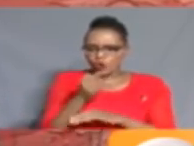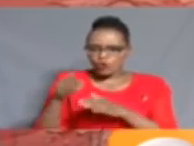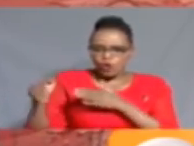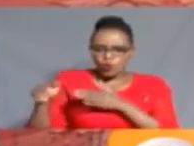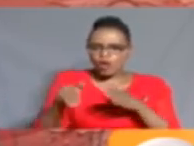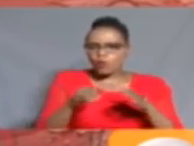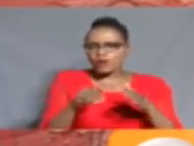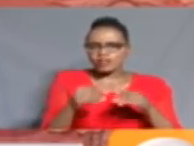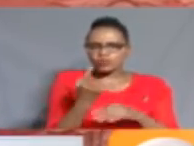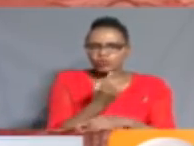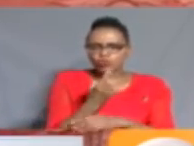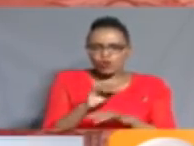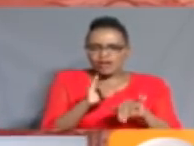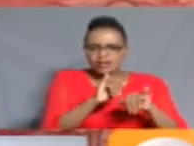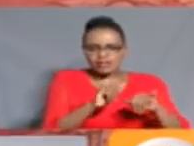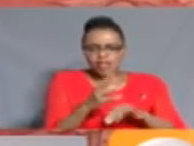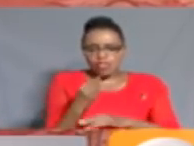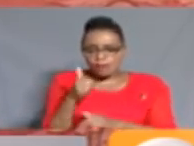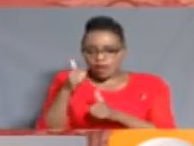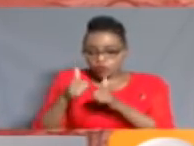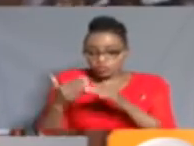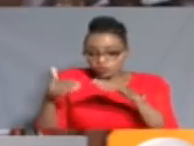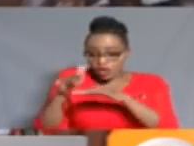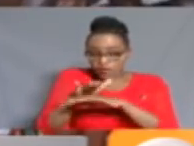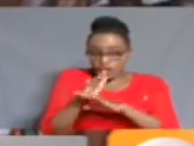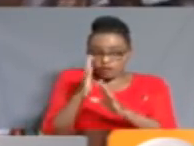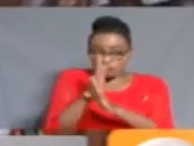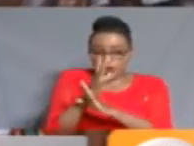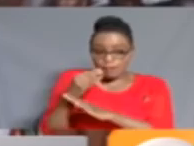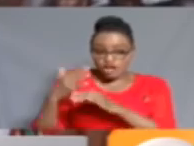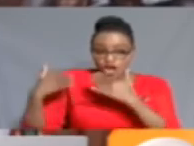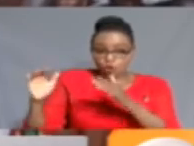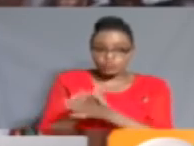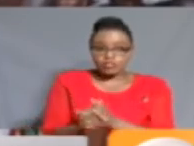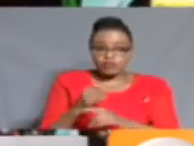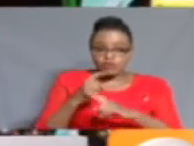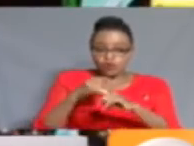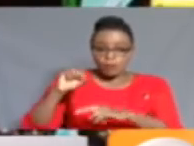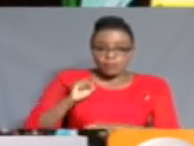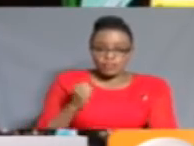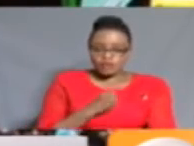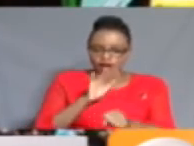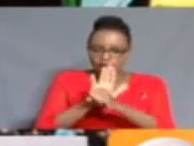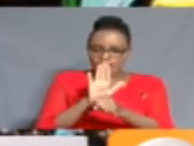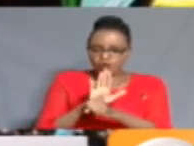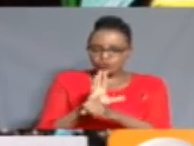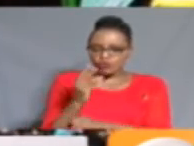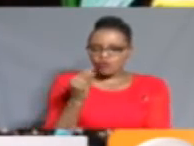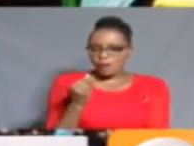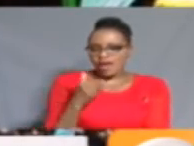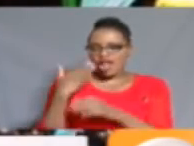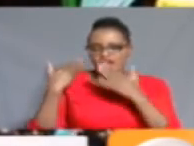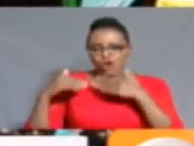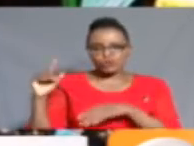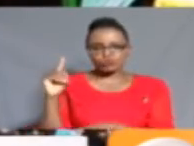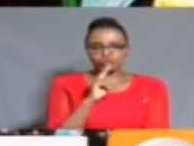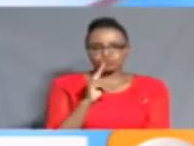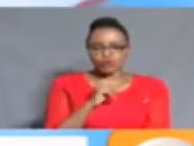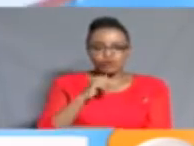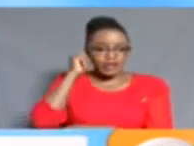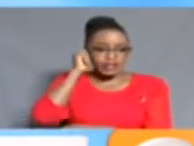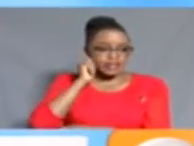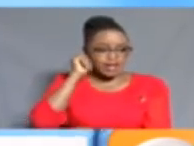to sanitize the money that has been lost by from the public. According to the senator, millions of taxpayers' money has been lost in